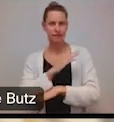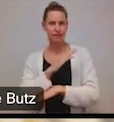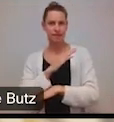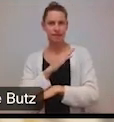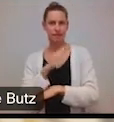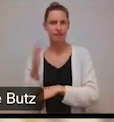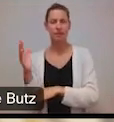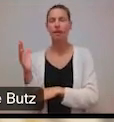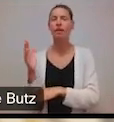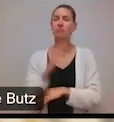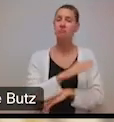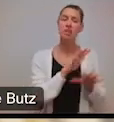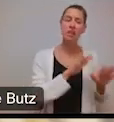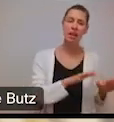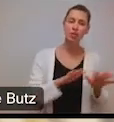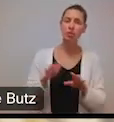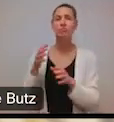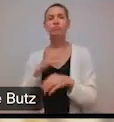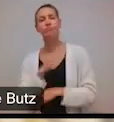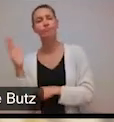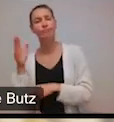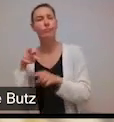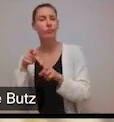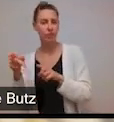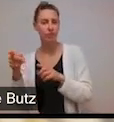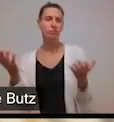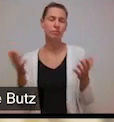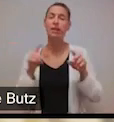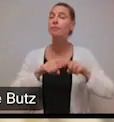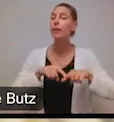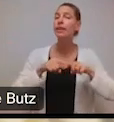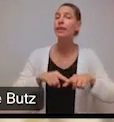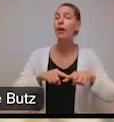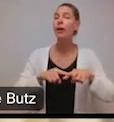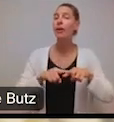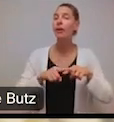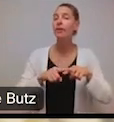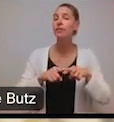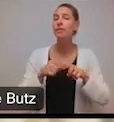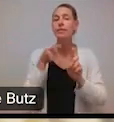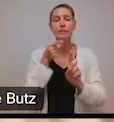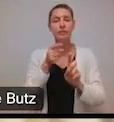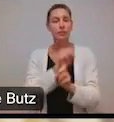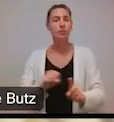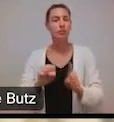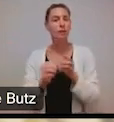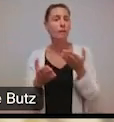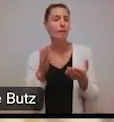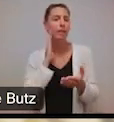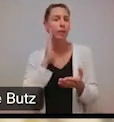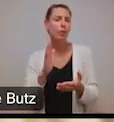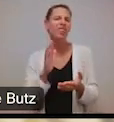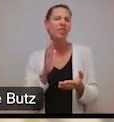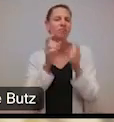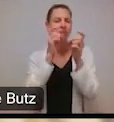and professional. And depending on specifics, you might adjust this order a little bit, but this is how